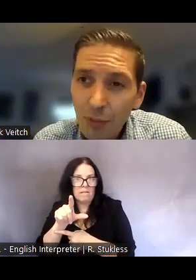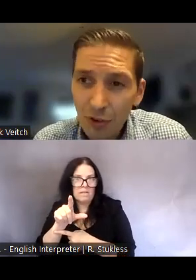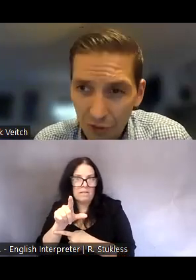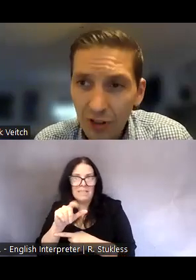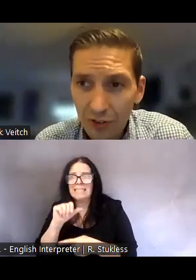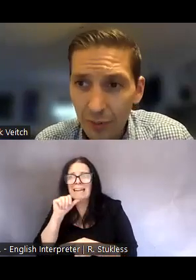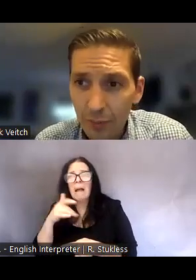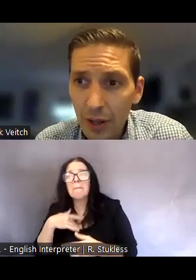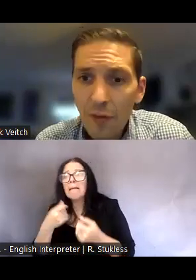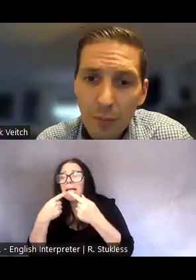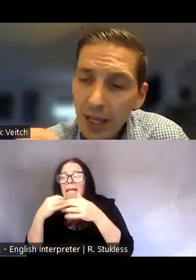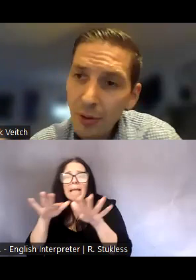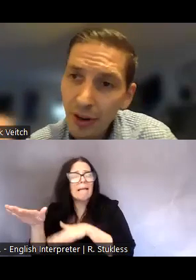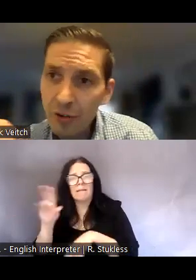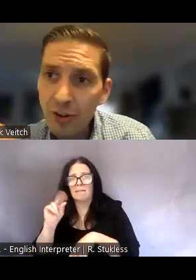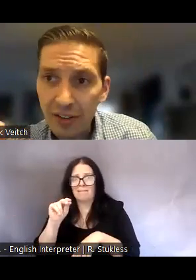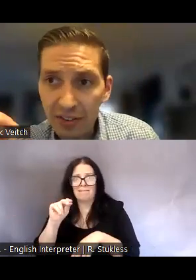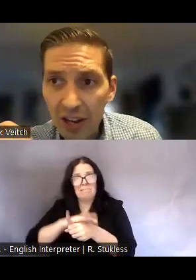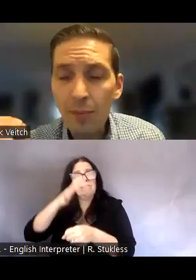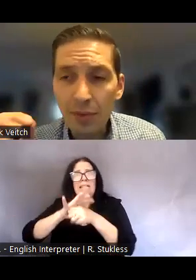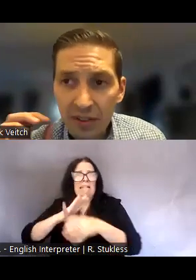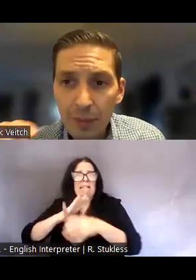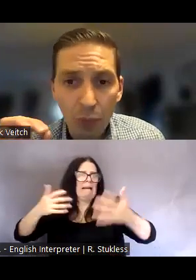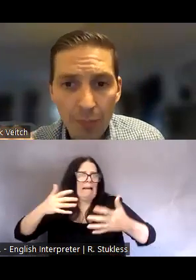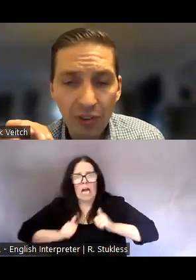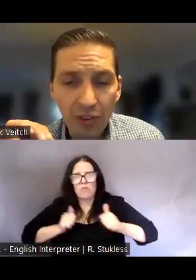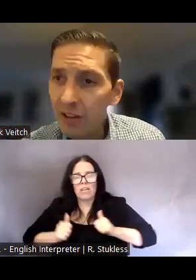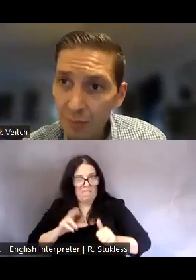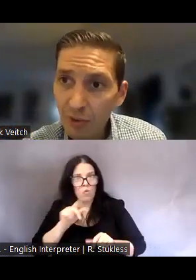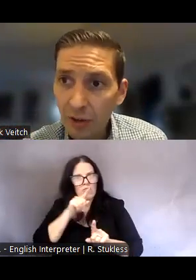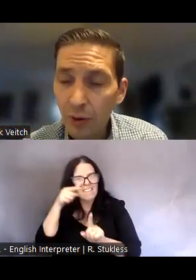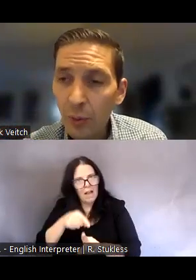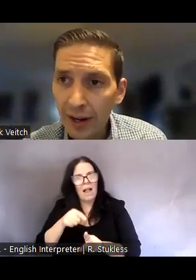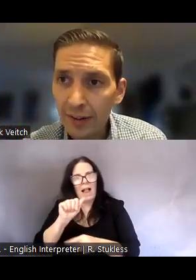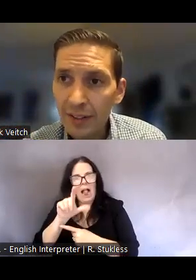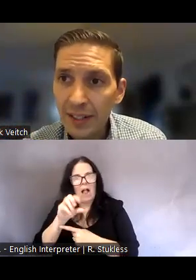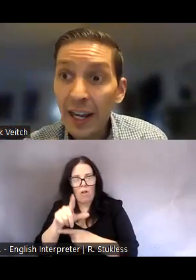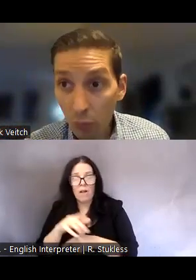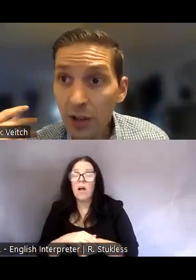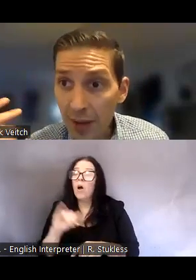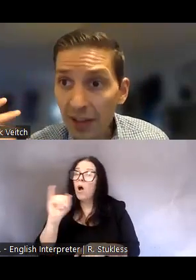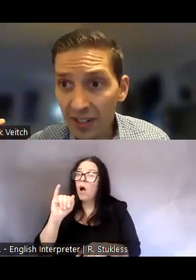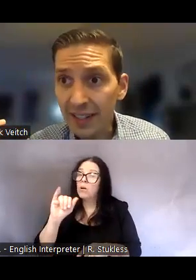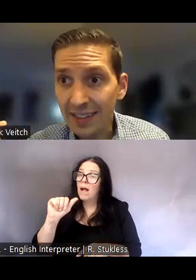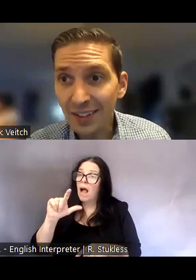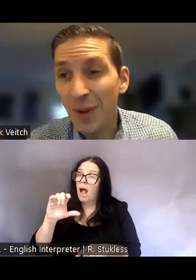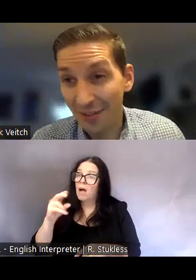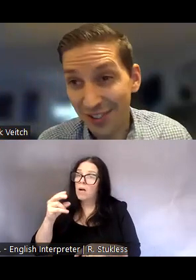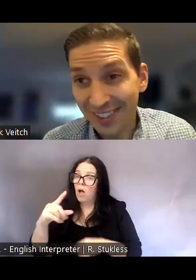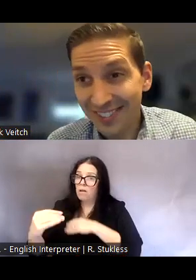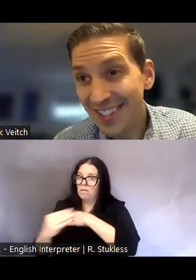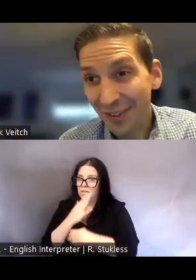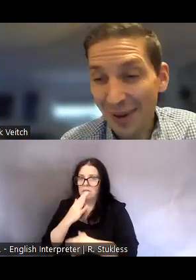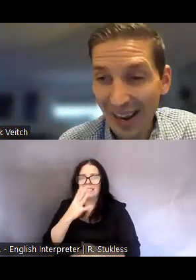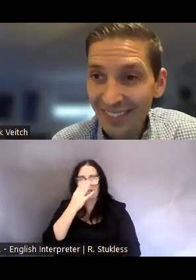It actually keeps your system from being able to enter into that same deep REM stage sleep cycle required. It's why you may see, or